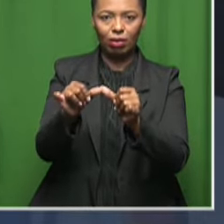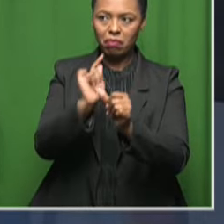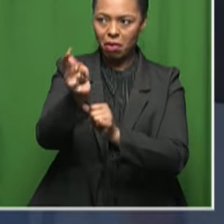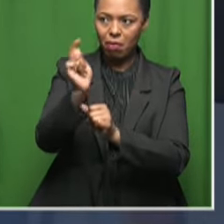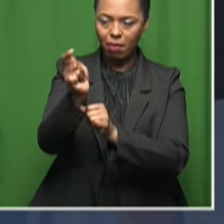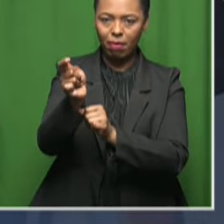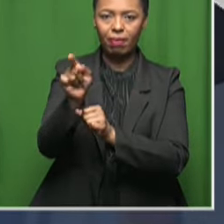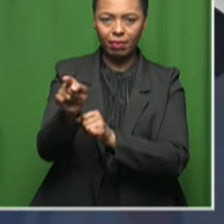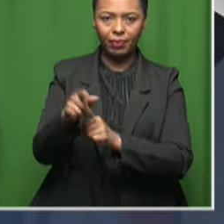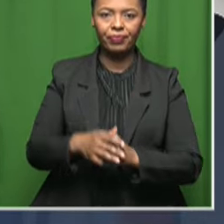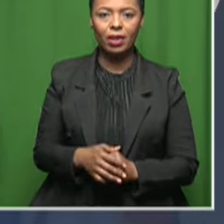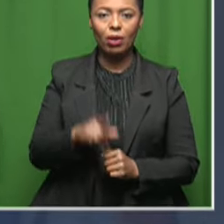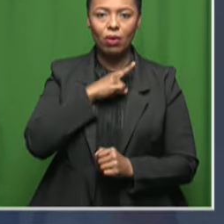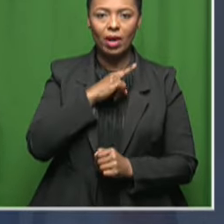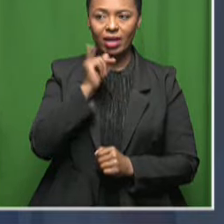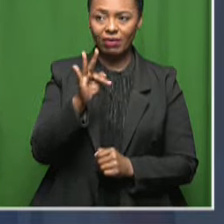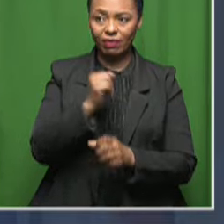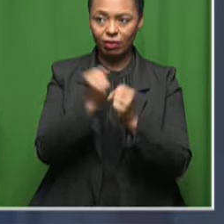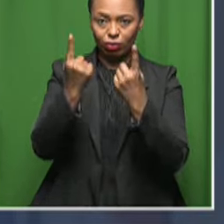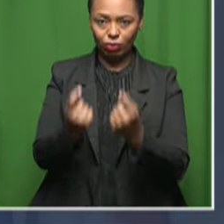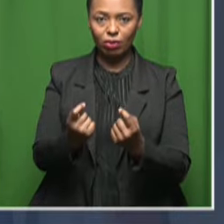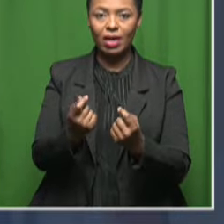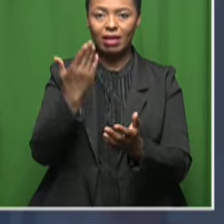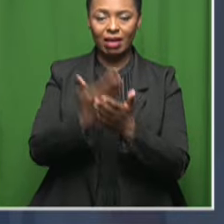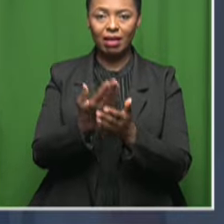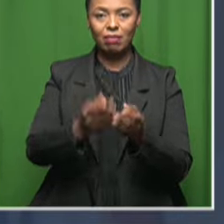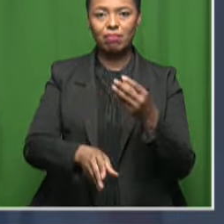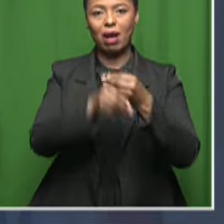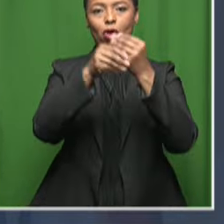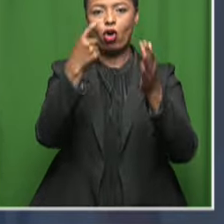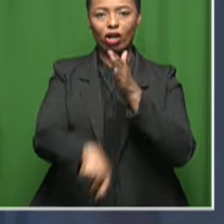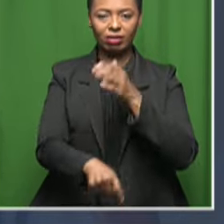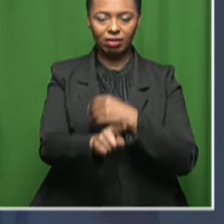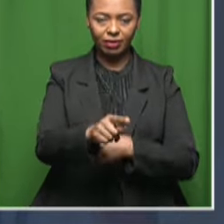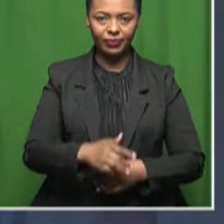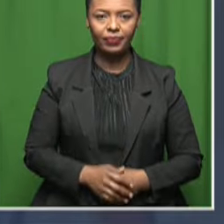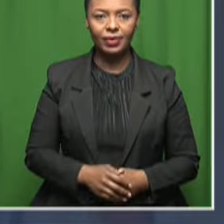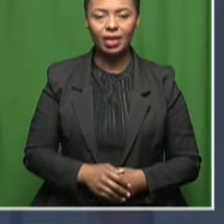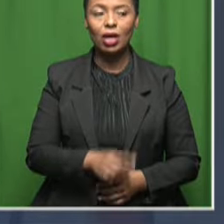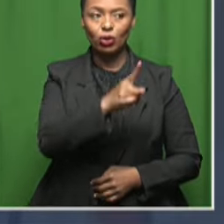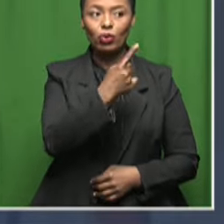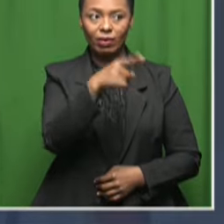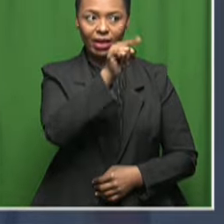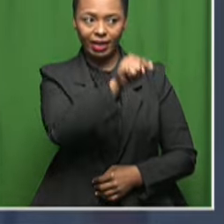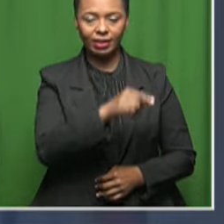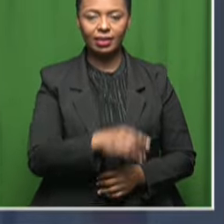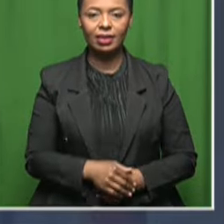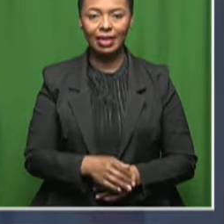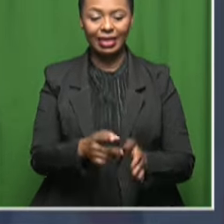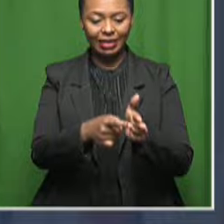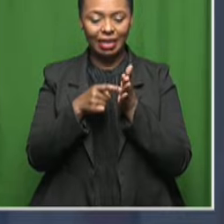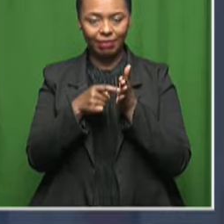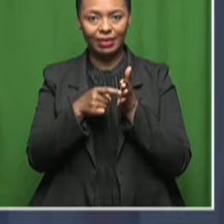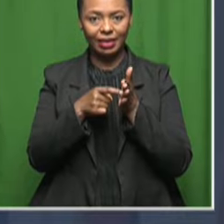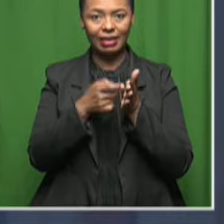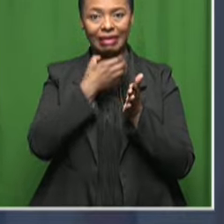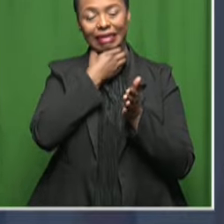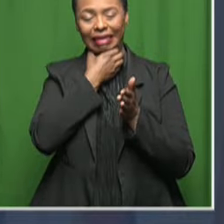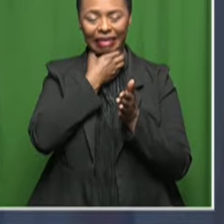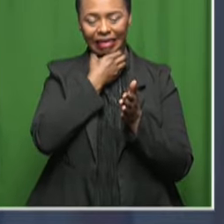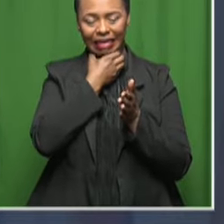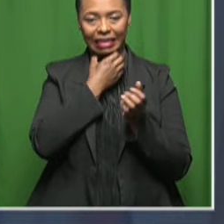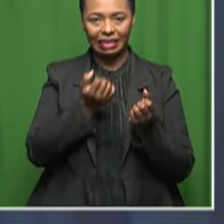level, there's cost associated with that. As you correctly said, your debt service cost, the interest that you're going to